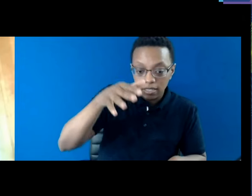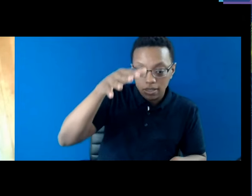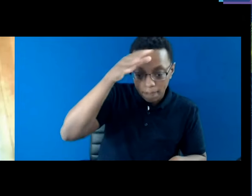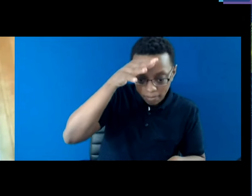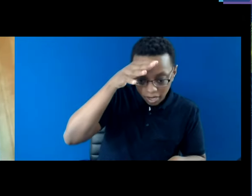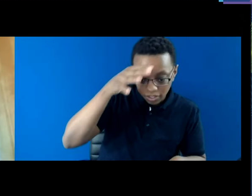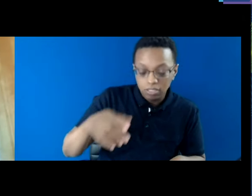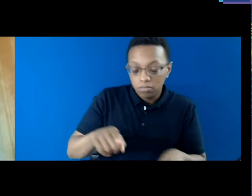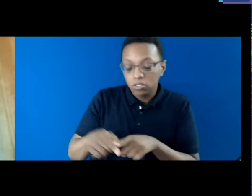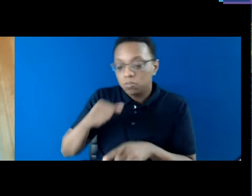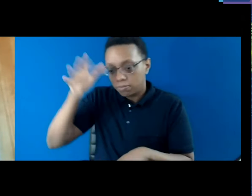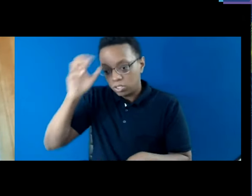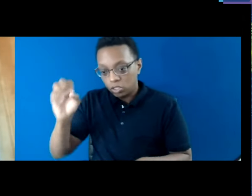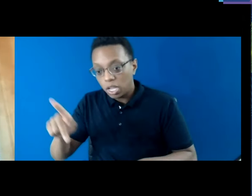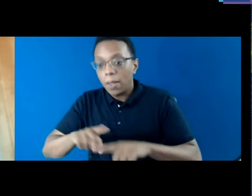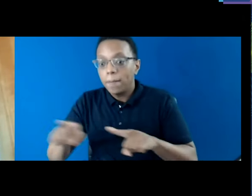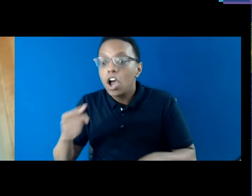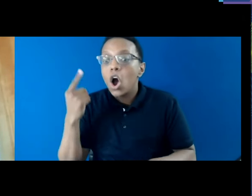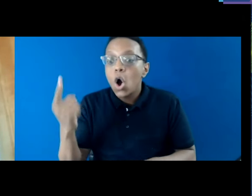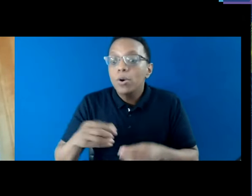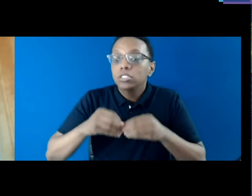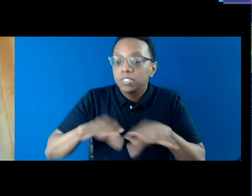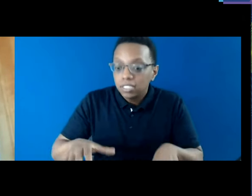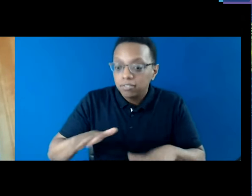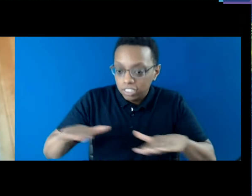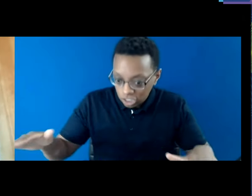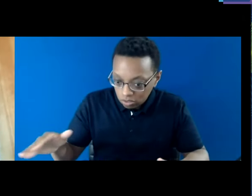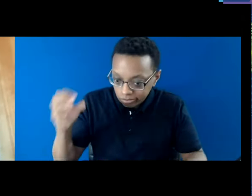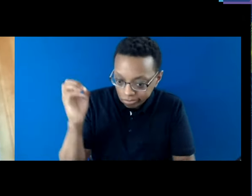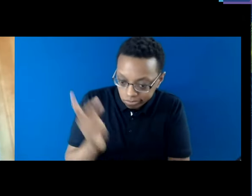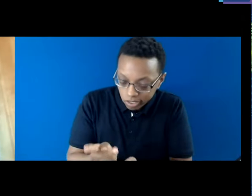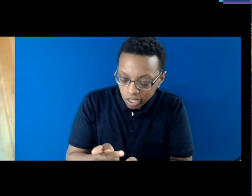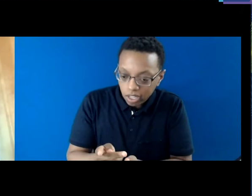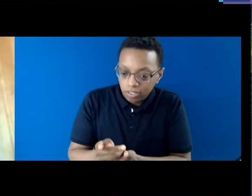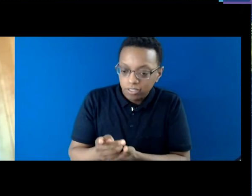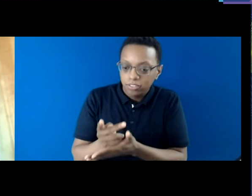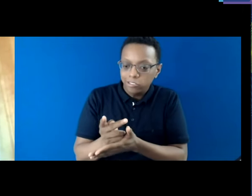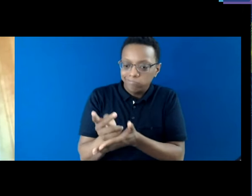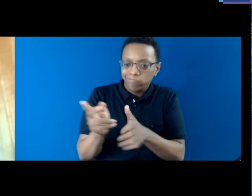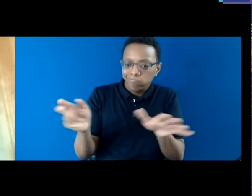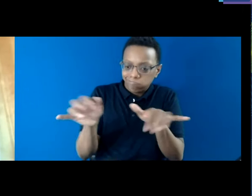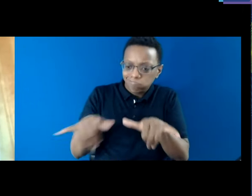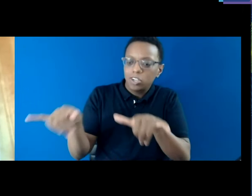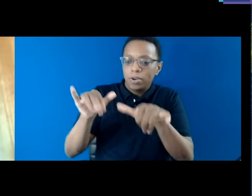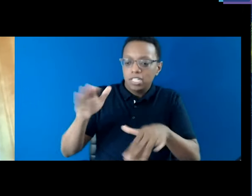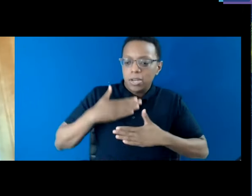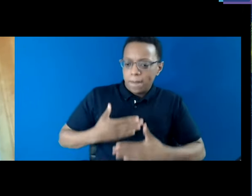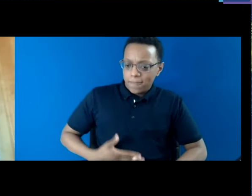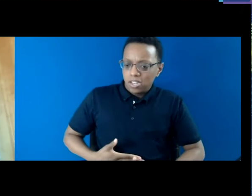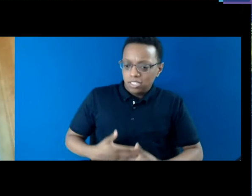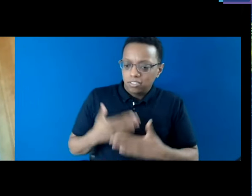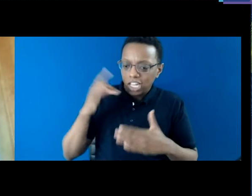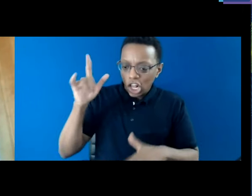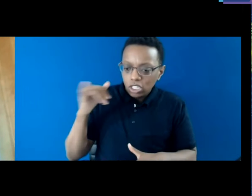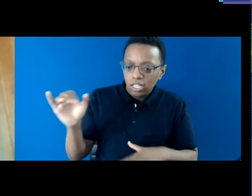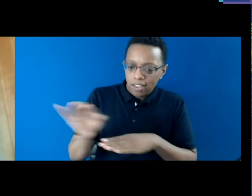consent, to normalize the appearance of their bodies, oftentimes their genitalia, such that they looked and functioned